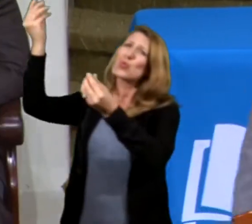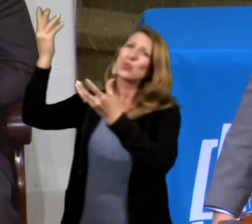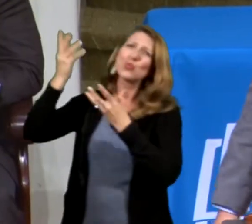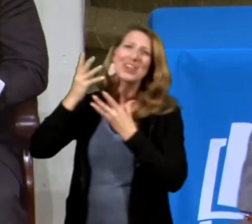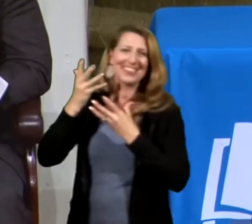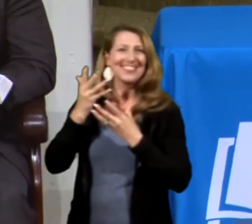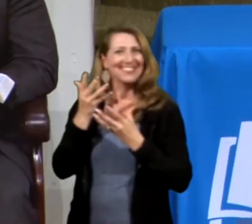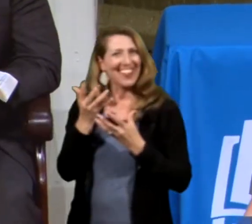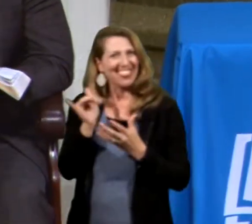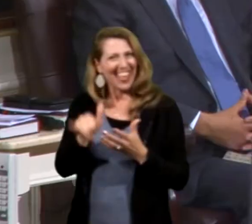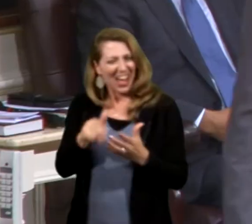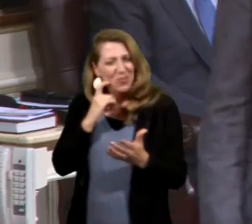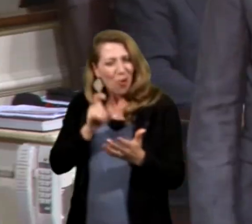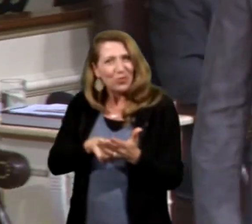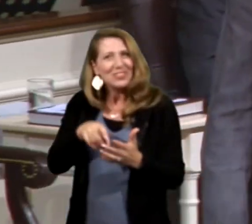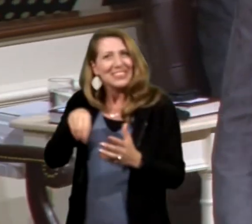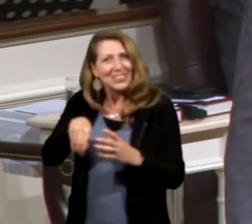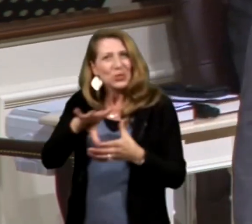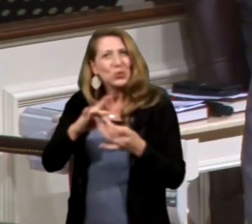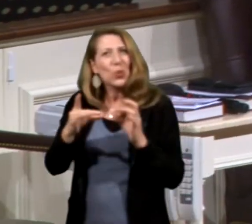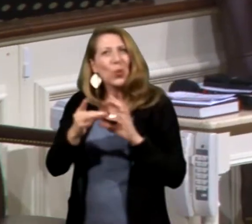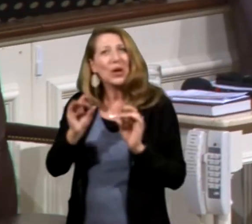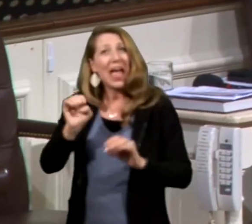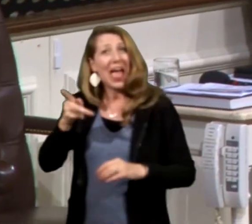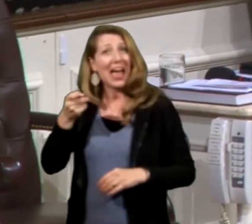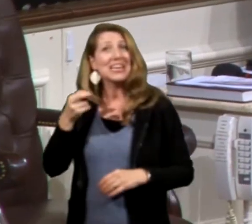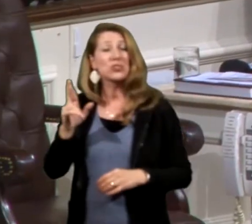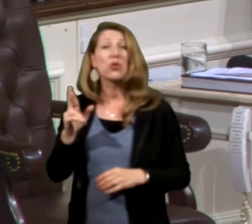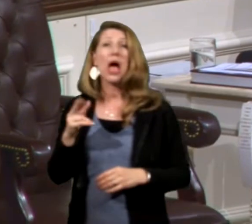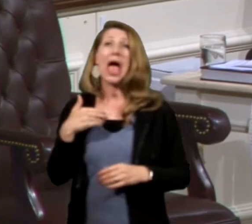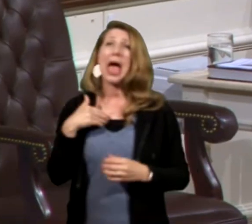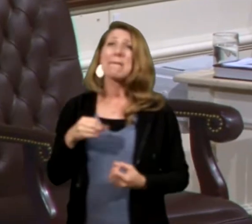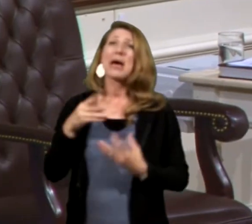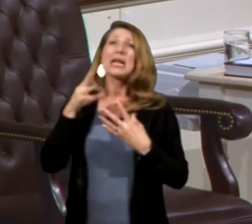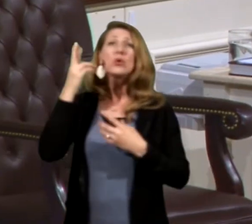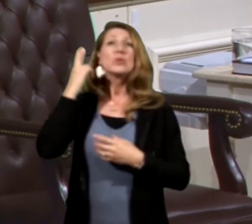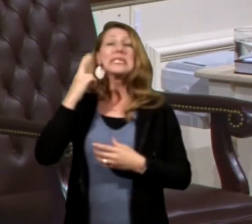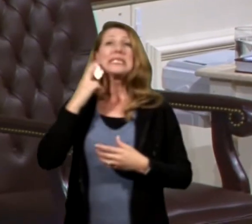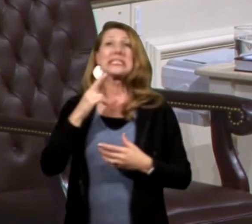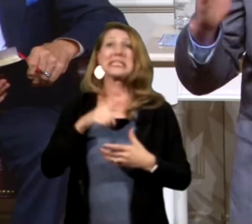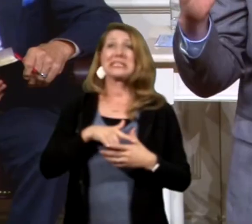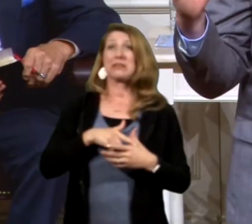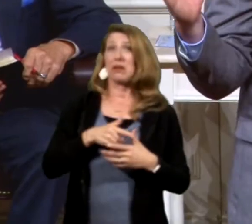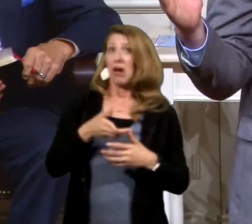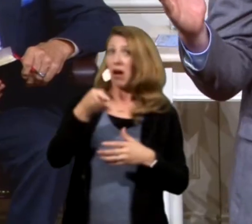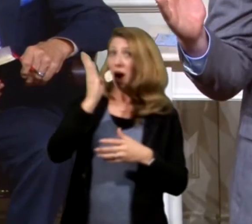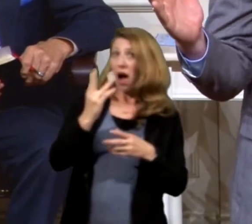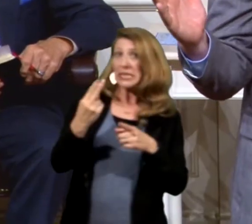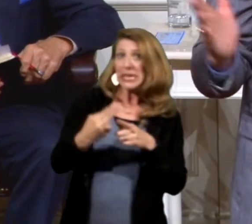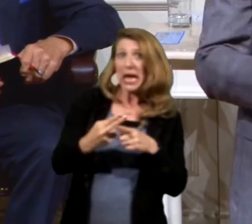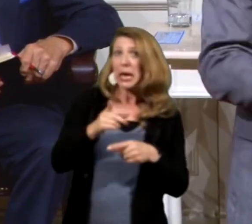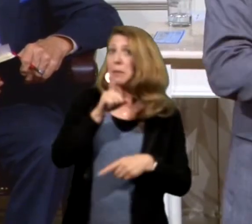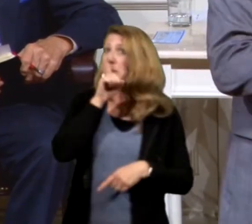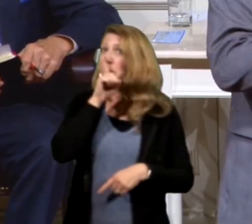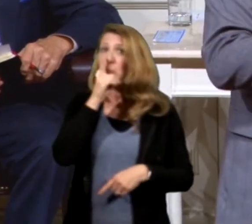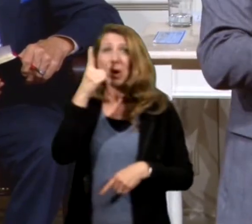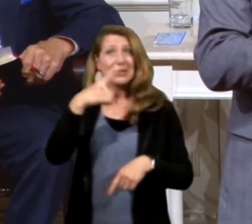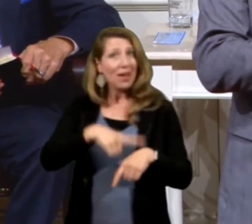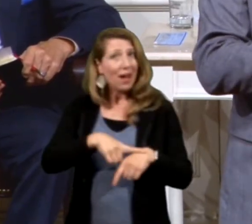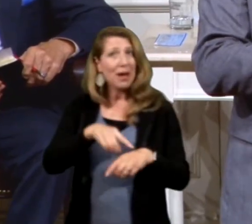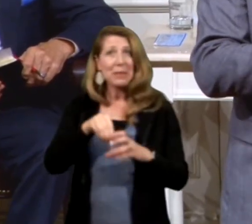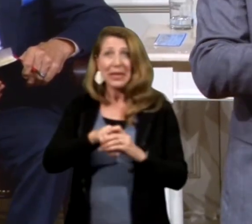in this story. And the book of Esther is unique in several reasons. Number one, the name of God is not mentioned one time, but you